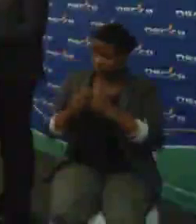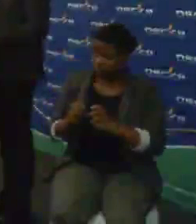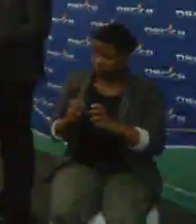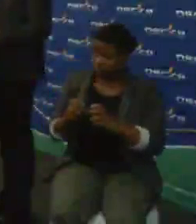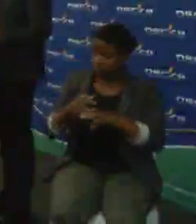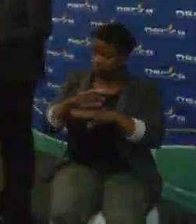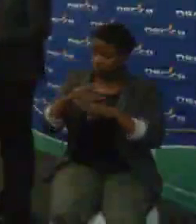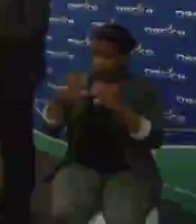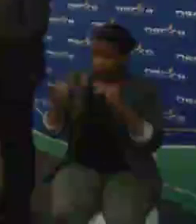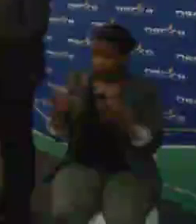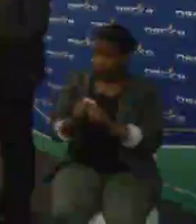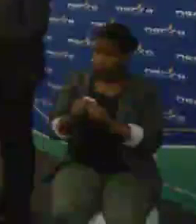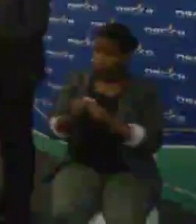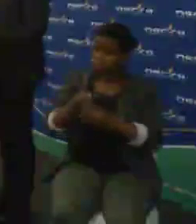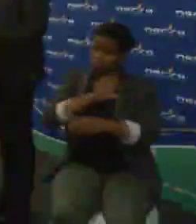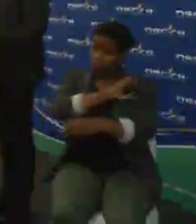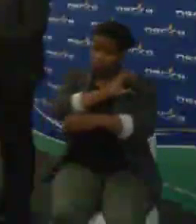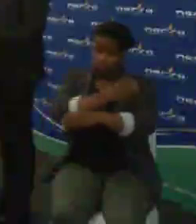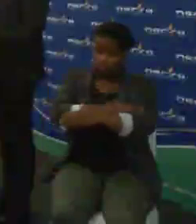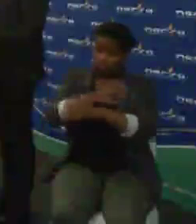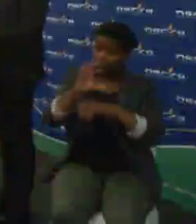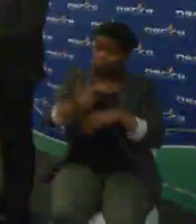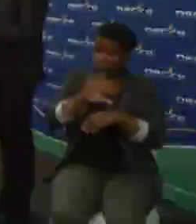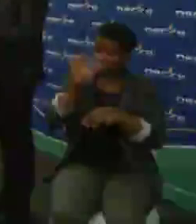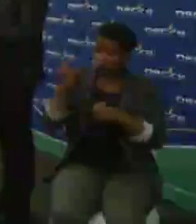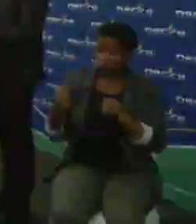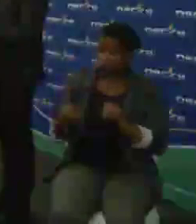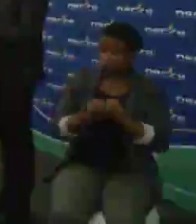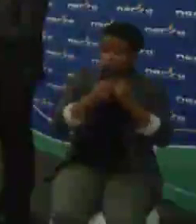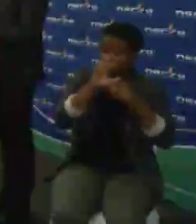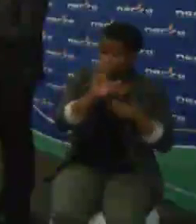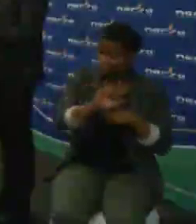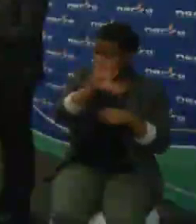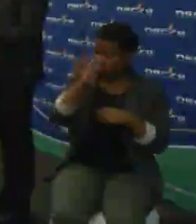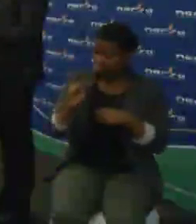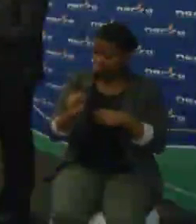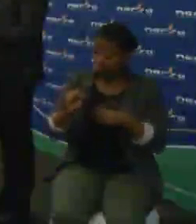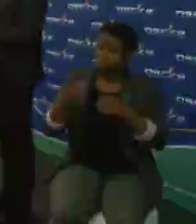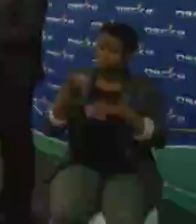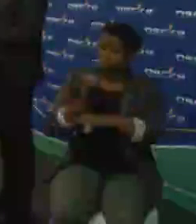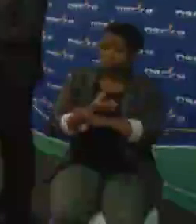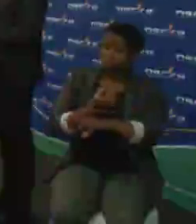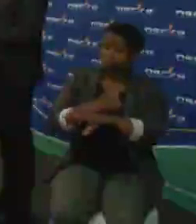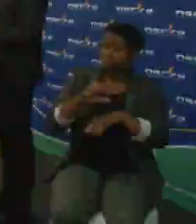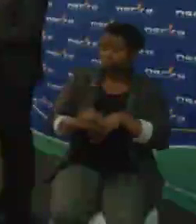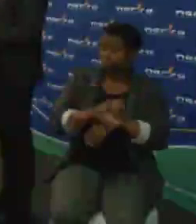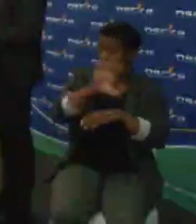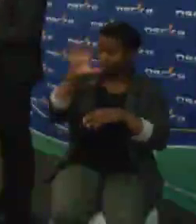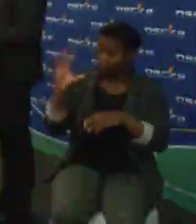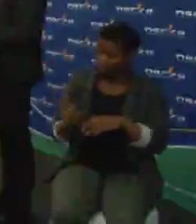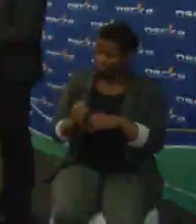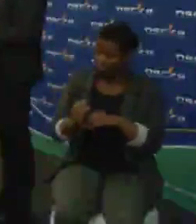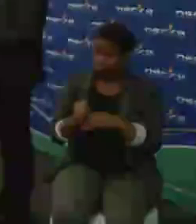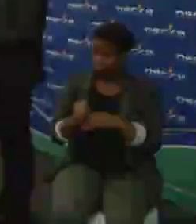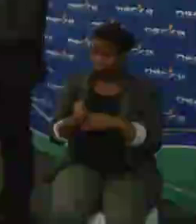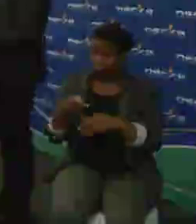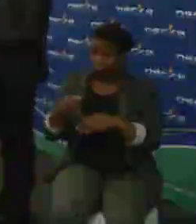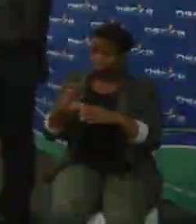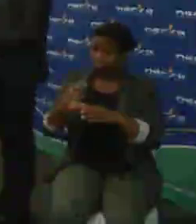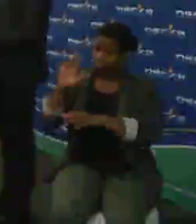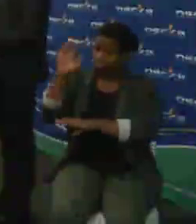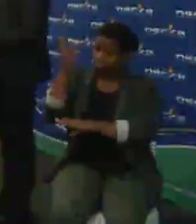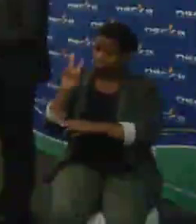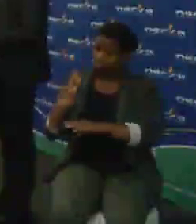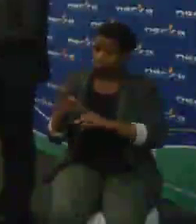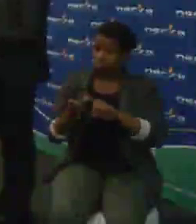of the way in which power is supplied to South Africans, we risk serious danger to the South African economy as a whole. To this end, I intend to present a